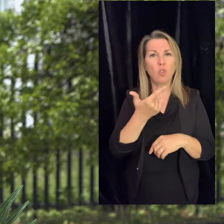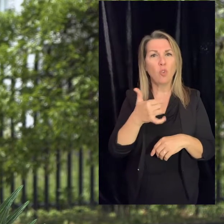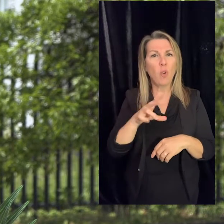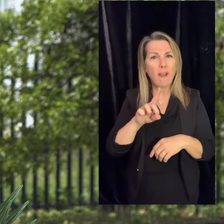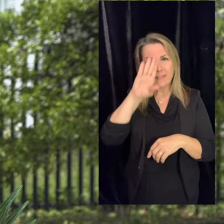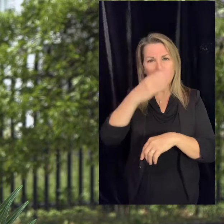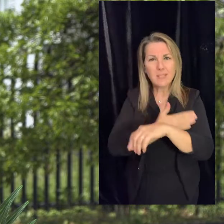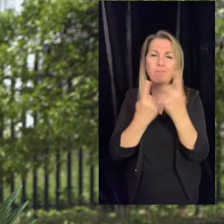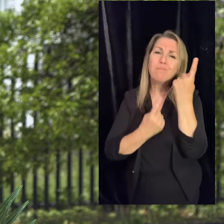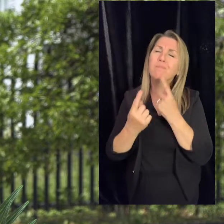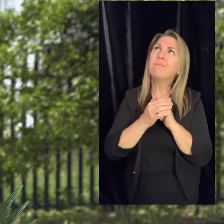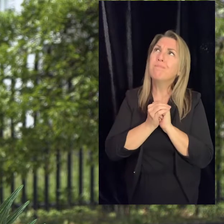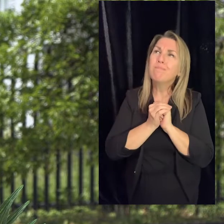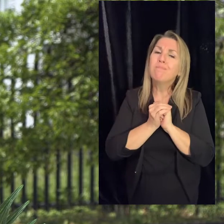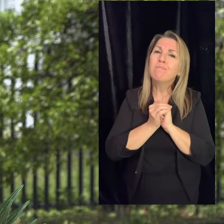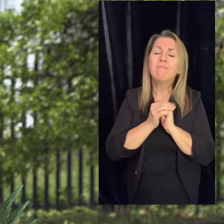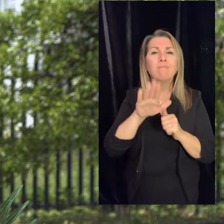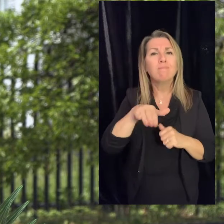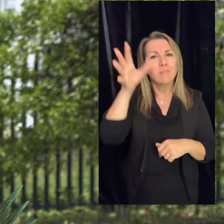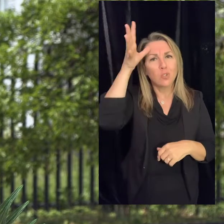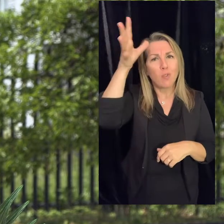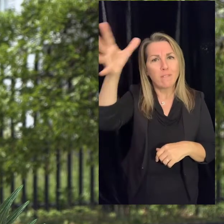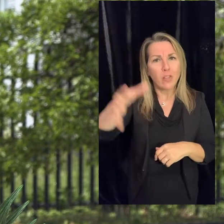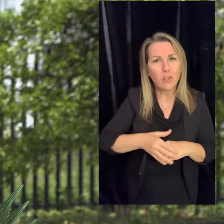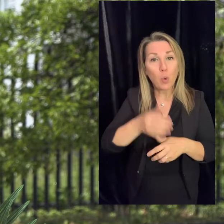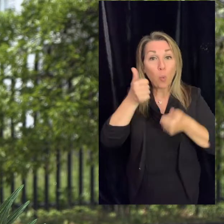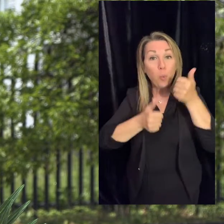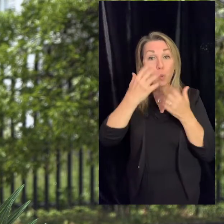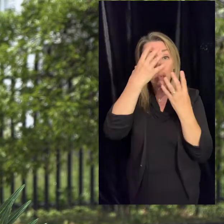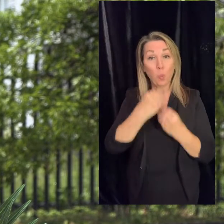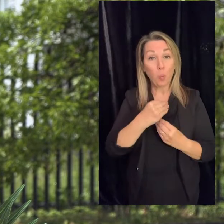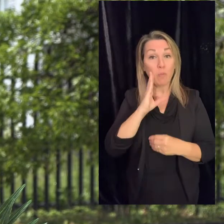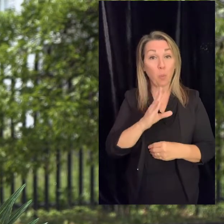about it for a moment and asked, "Grandfather, which